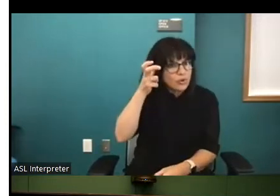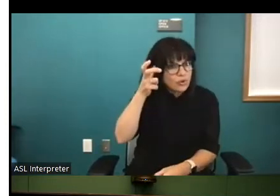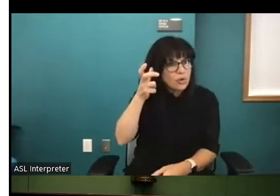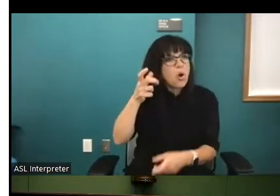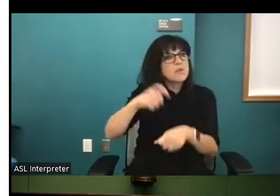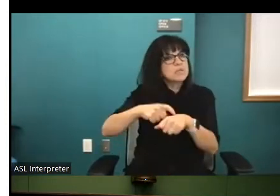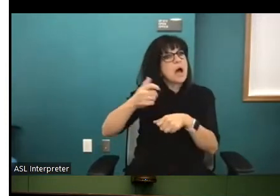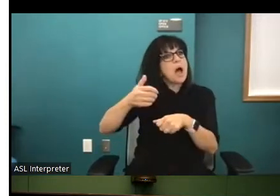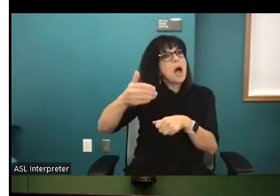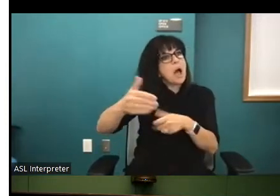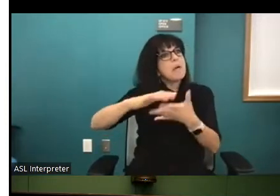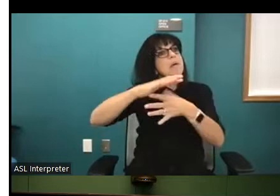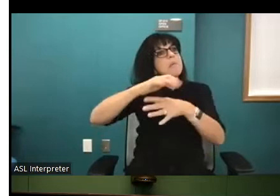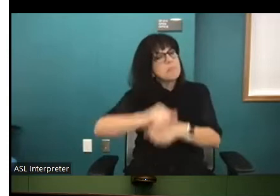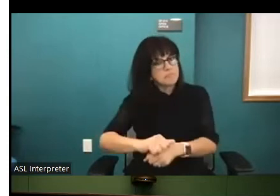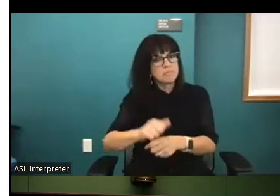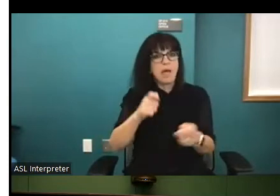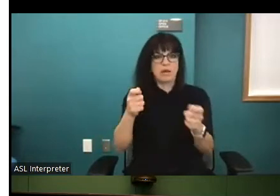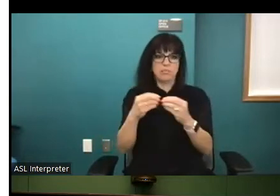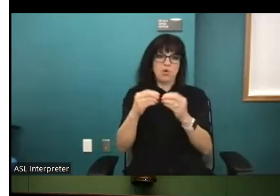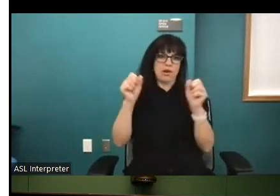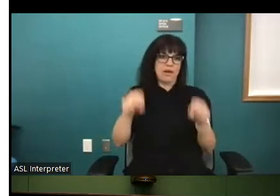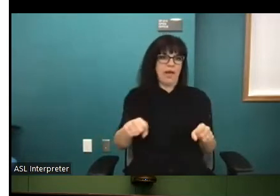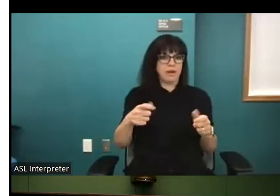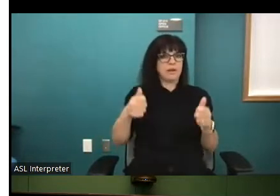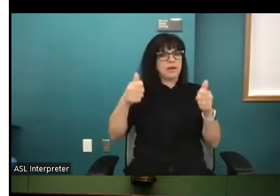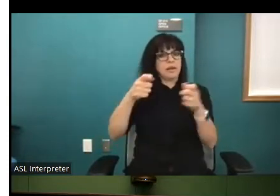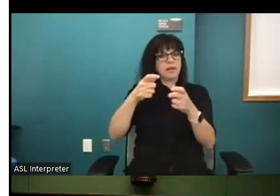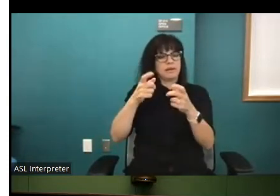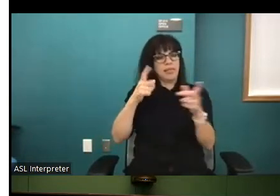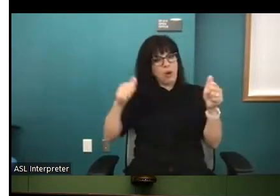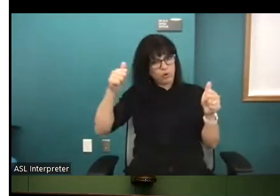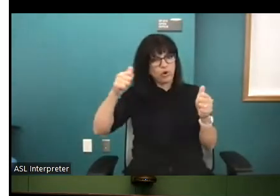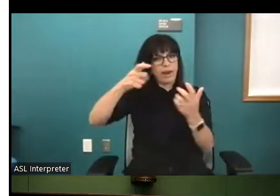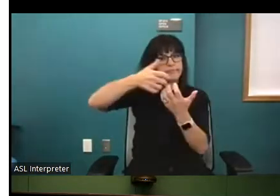time, you're right, yeah, you can handle more. And then that gets more natural.